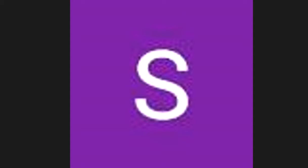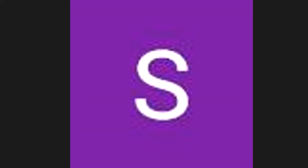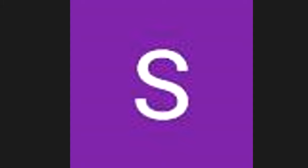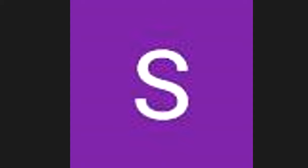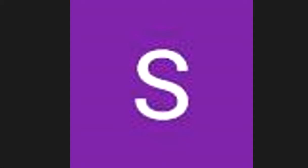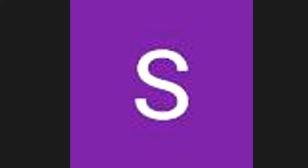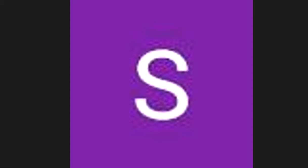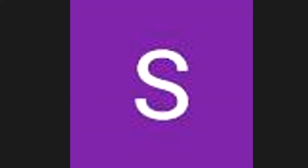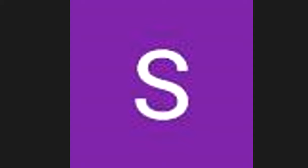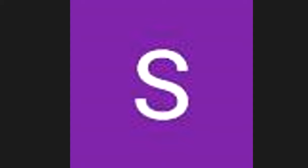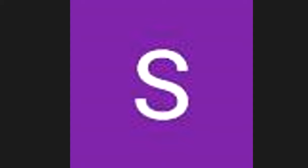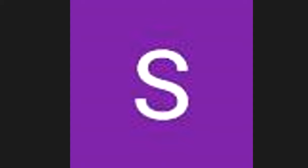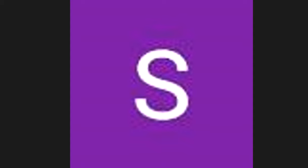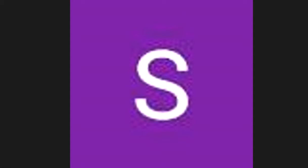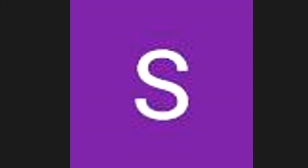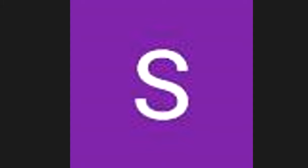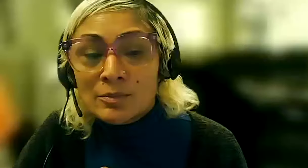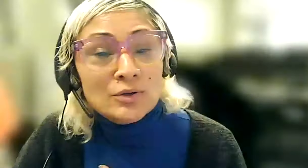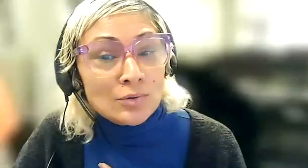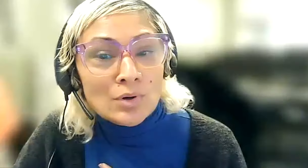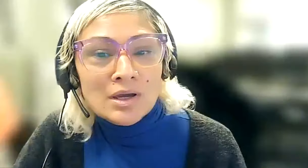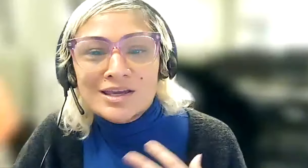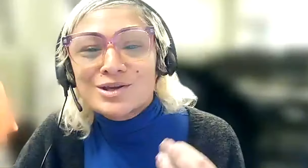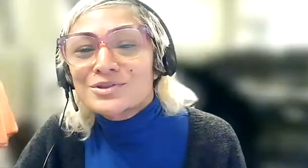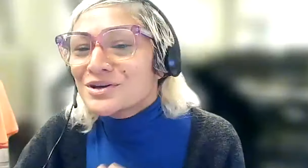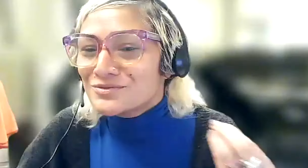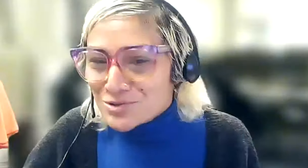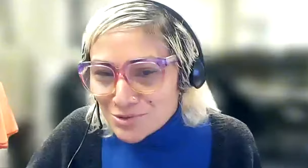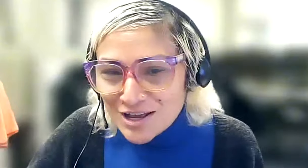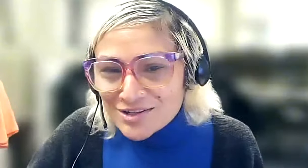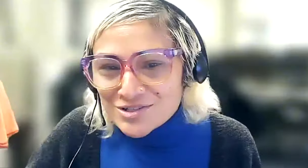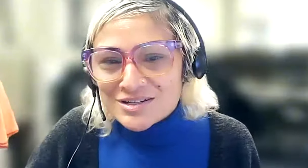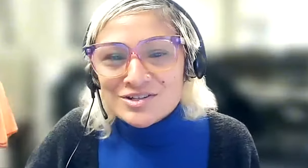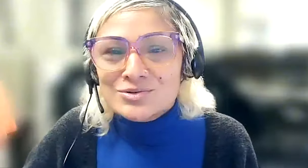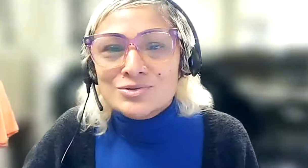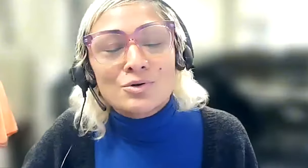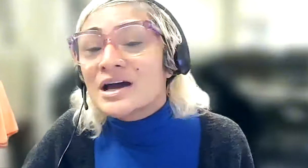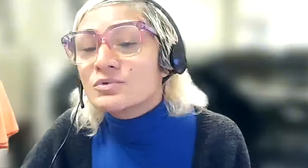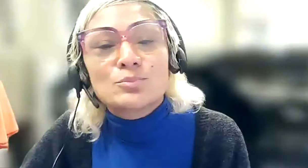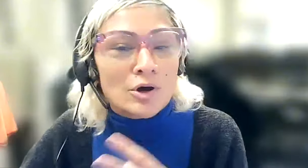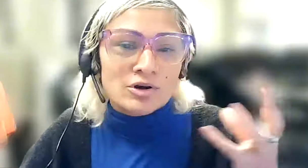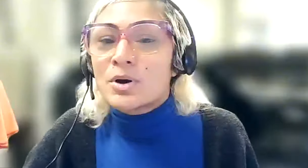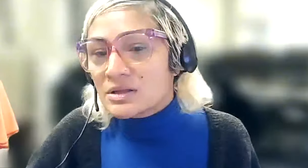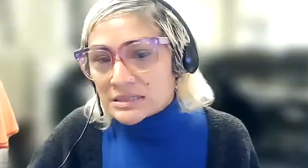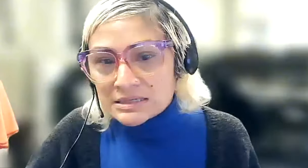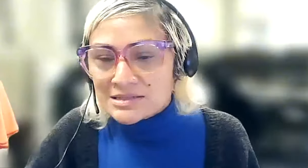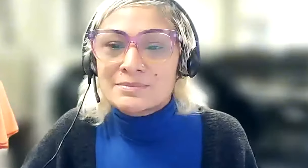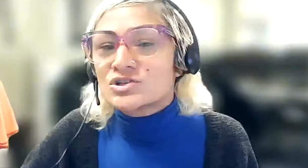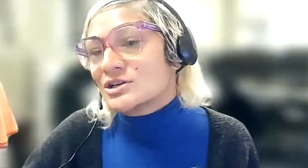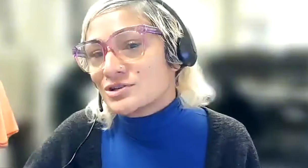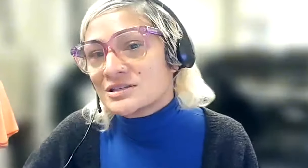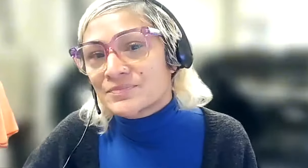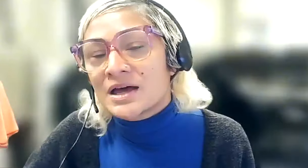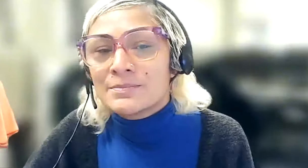our office and think about how we can be there to help you either with your individual challenges and issues or kind of with broader policy and